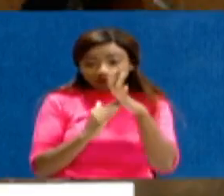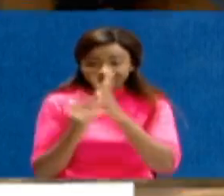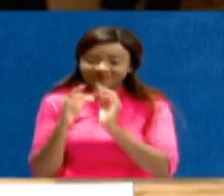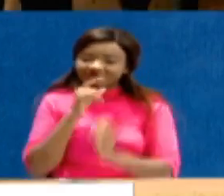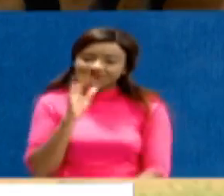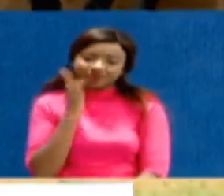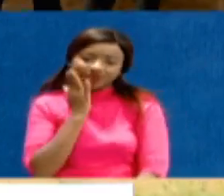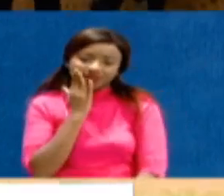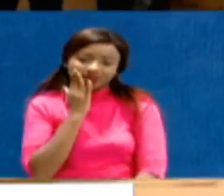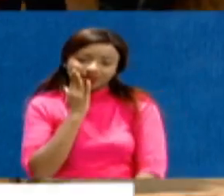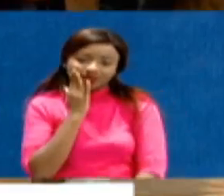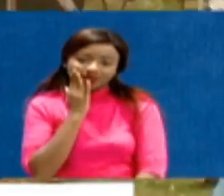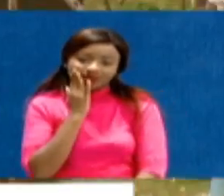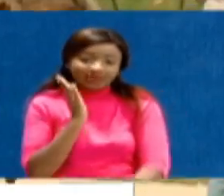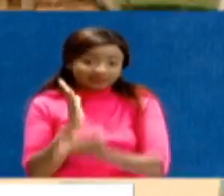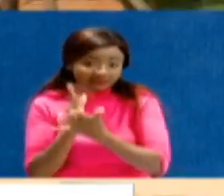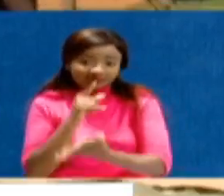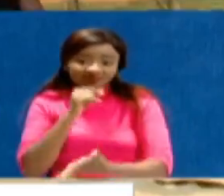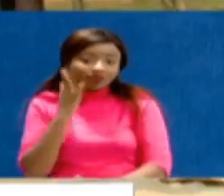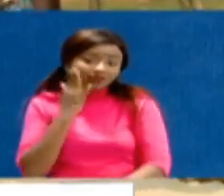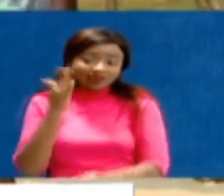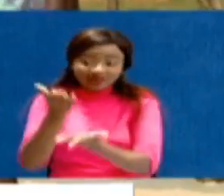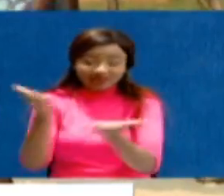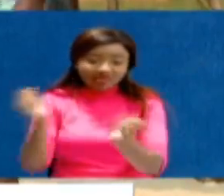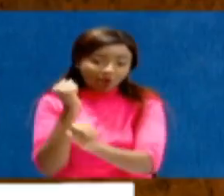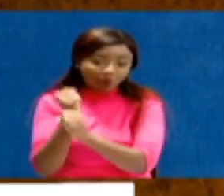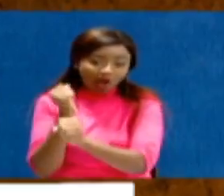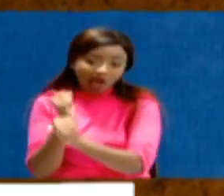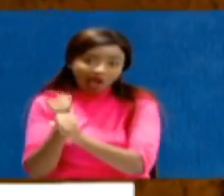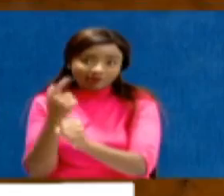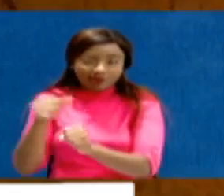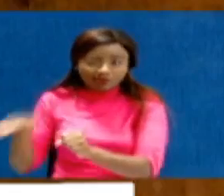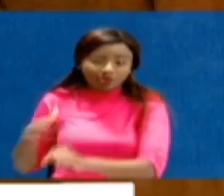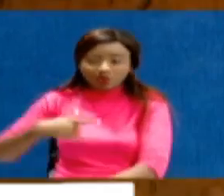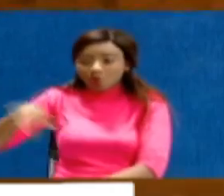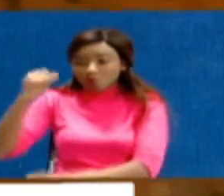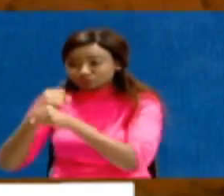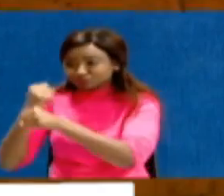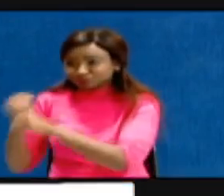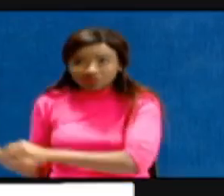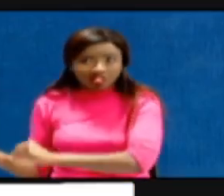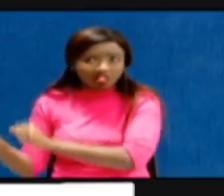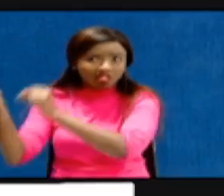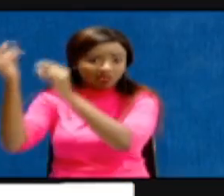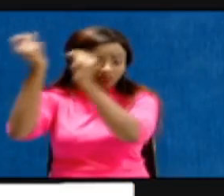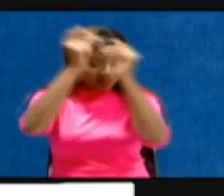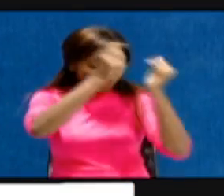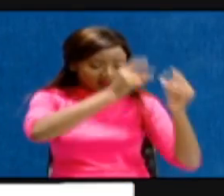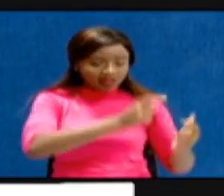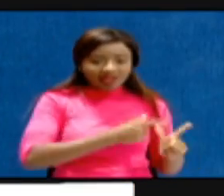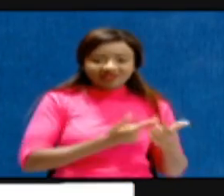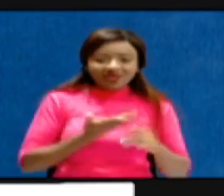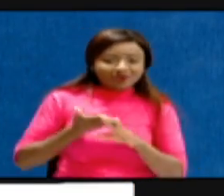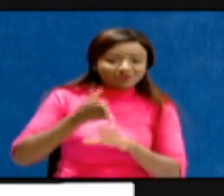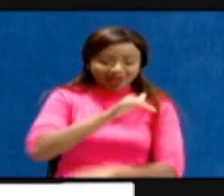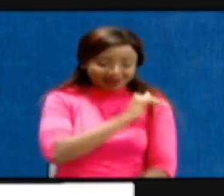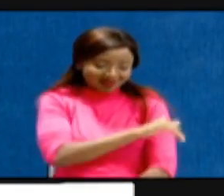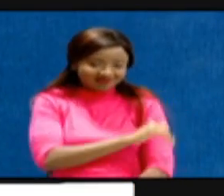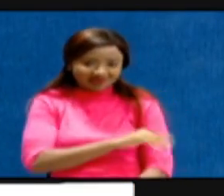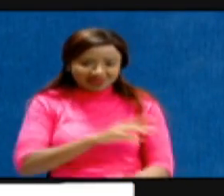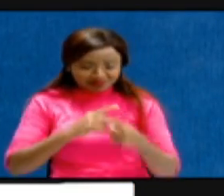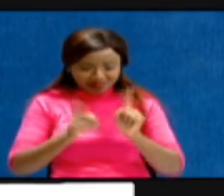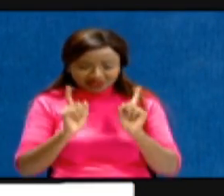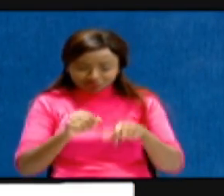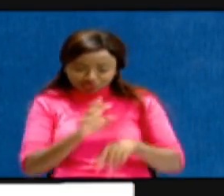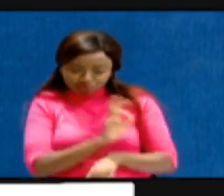working. They probably leave in the morning and come back in the evening. But you can still monitor what else your child is engaging